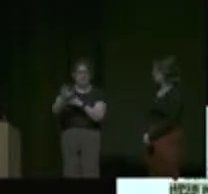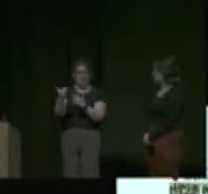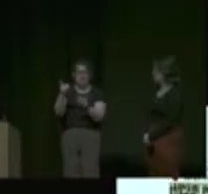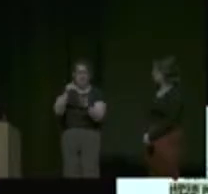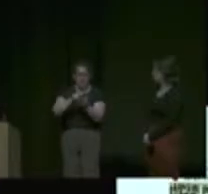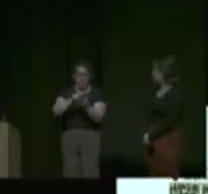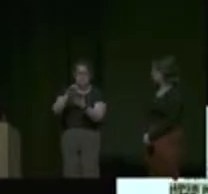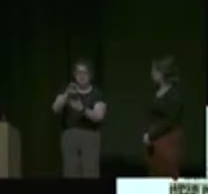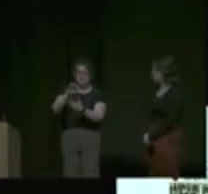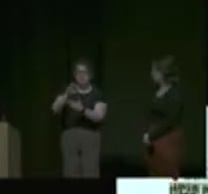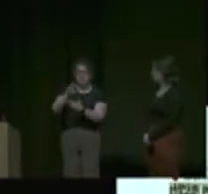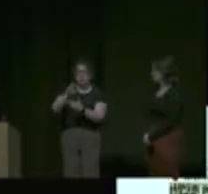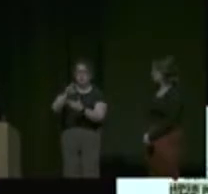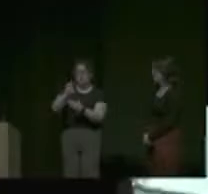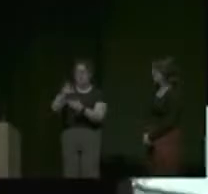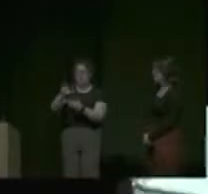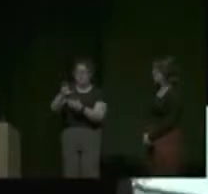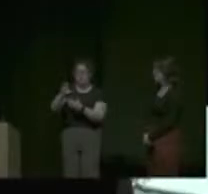cubic yards.